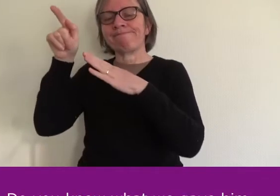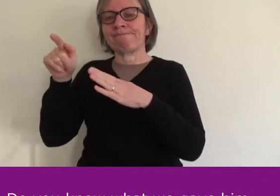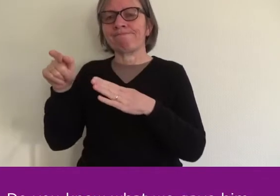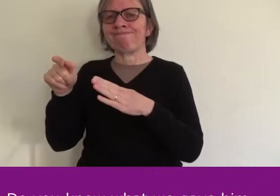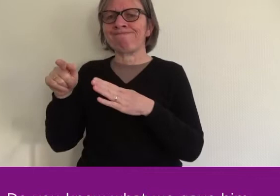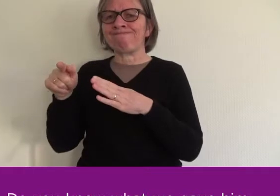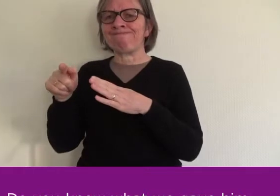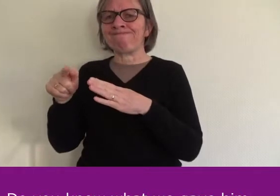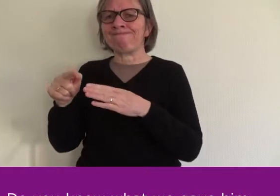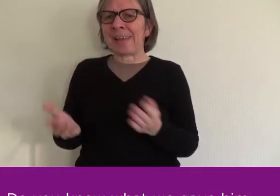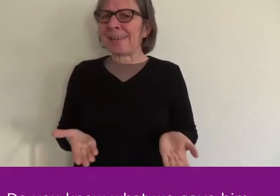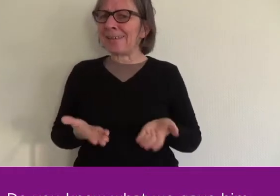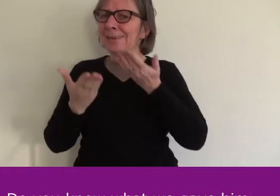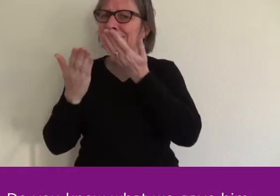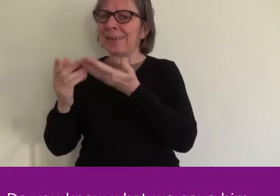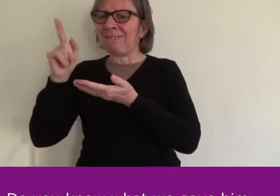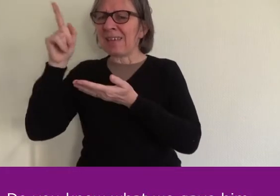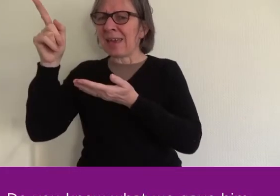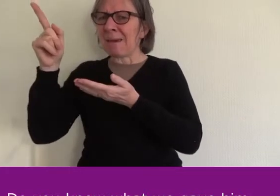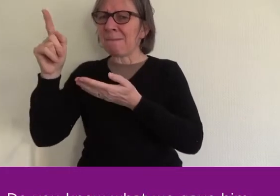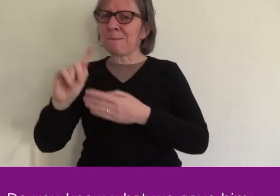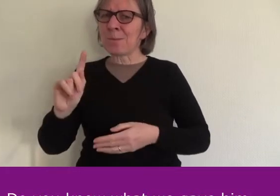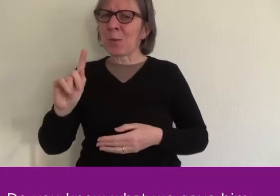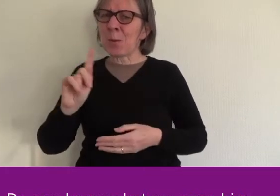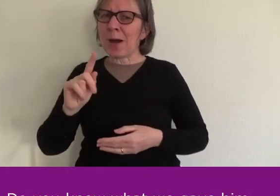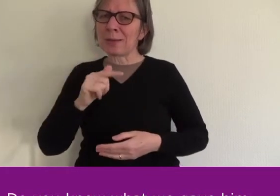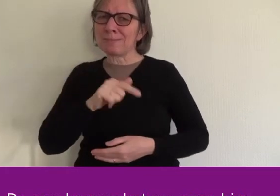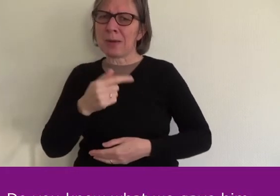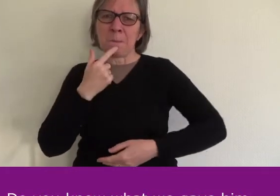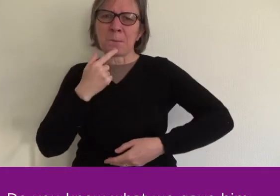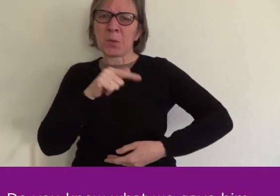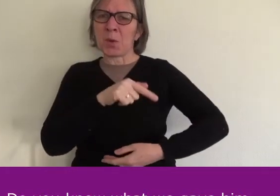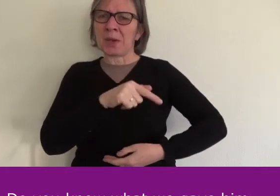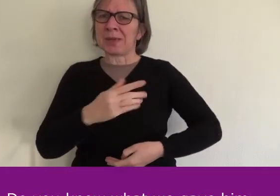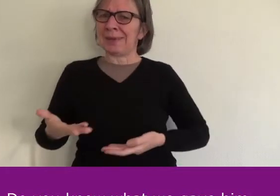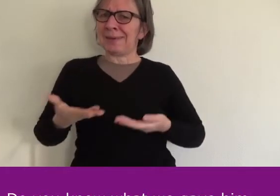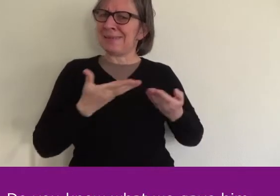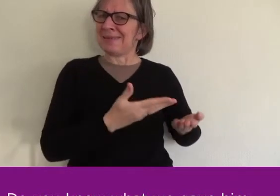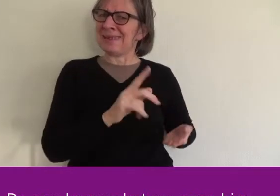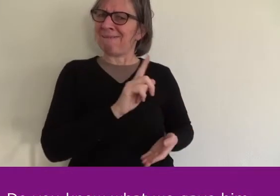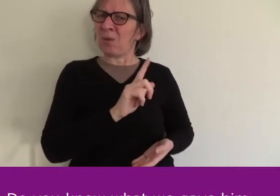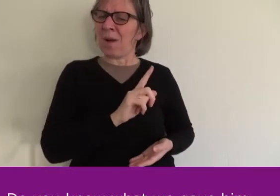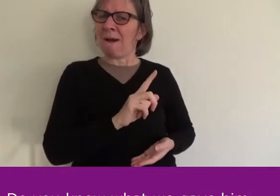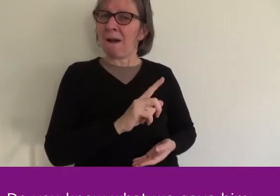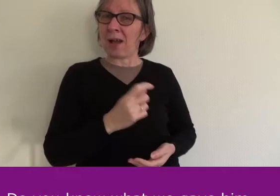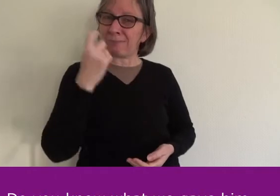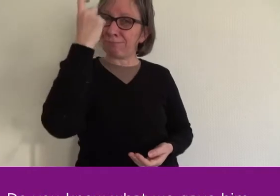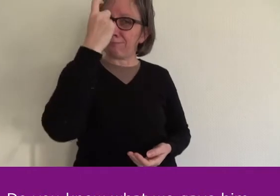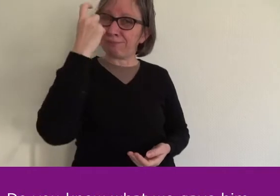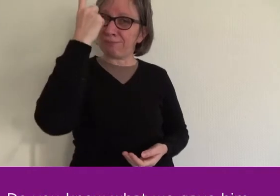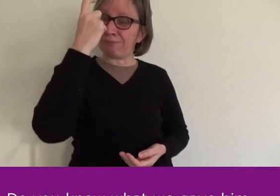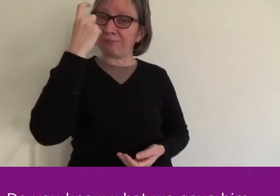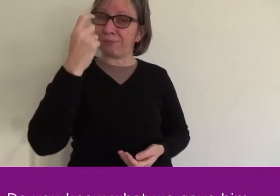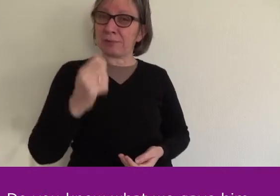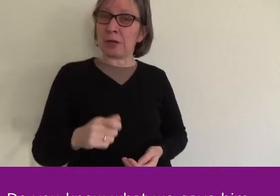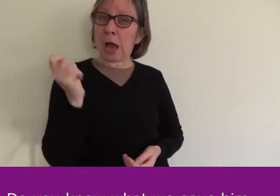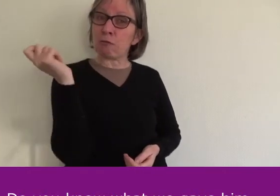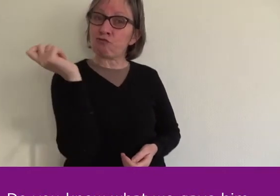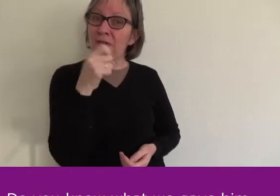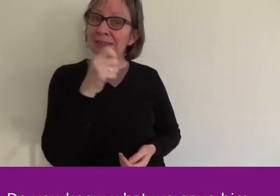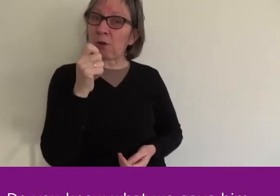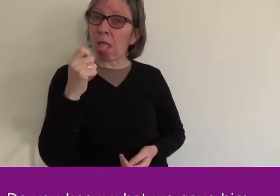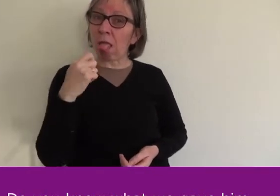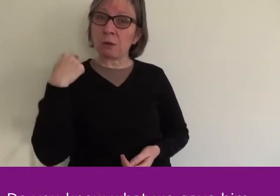Do you know what we gave him? That little boy in Bethlehem. Go on, have a guess. A